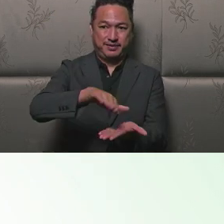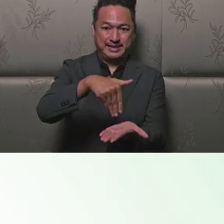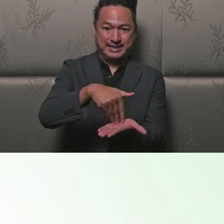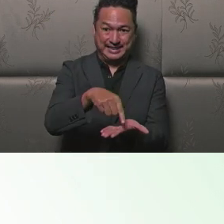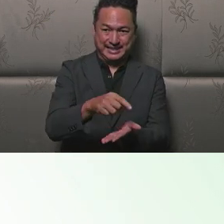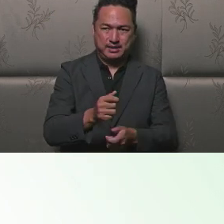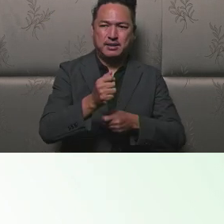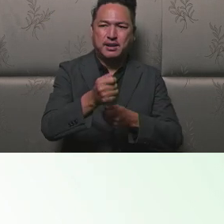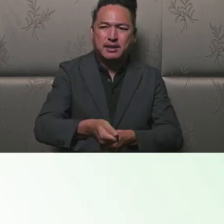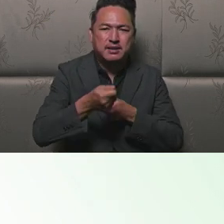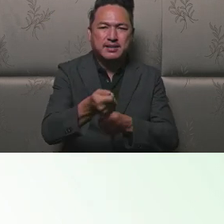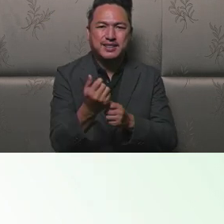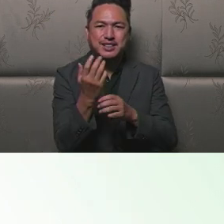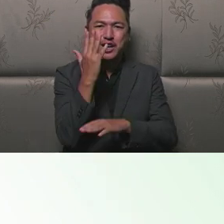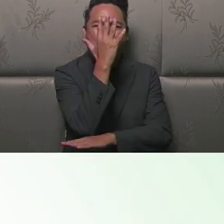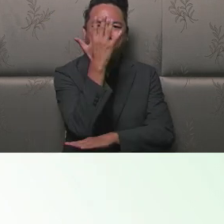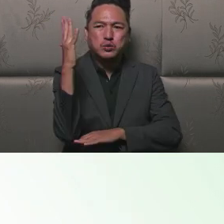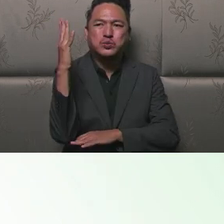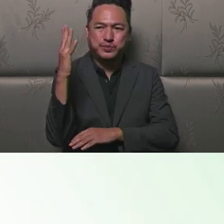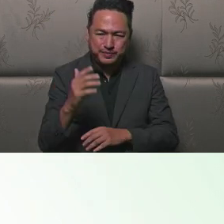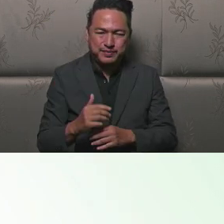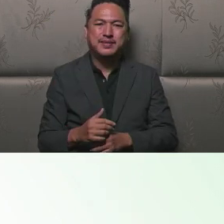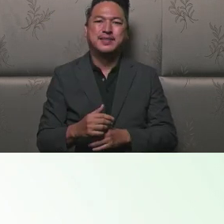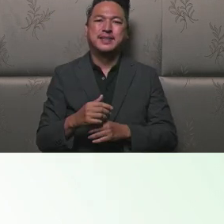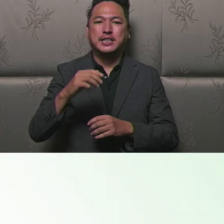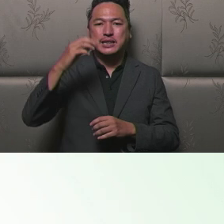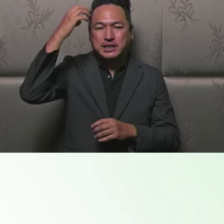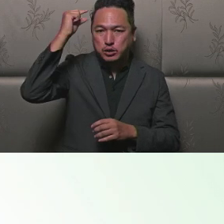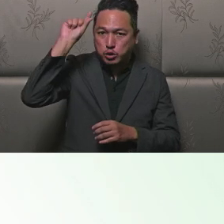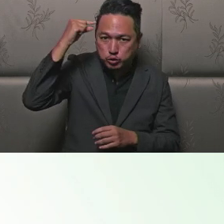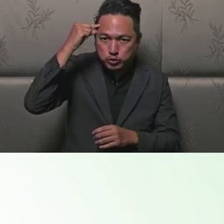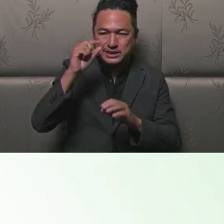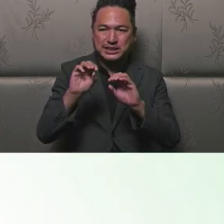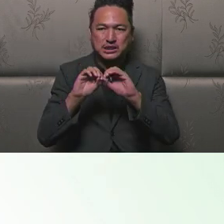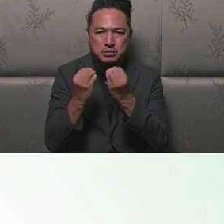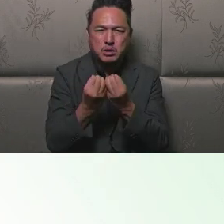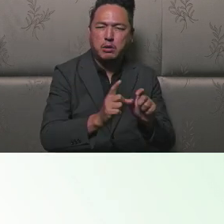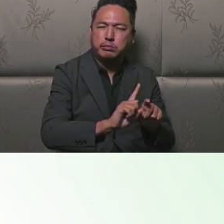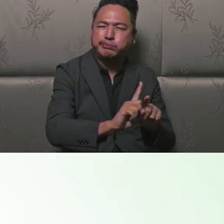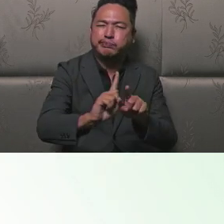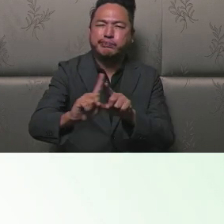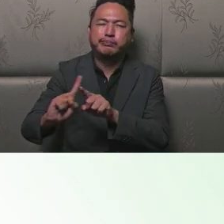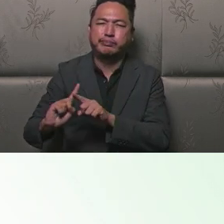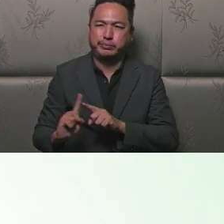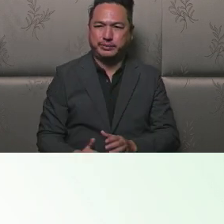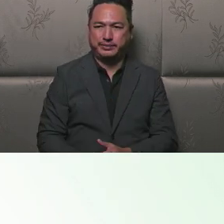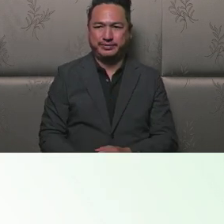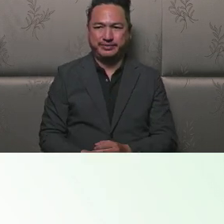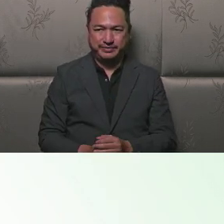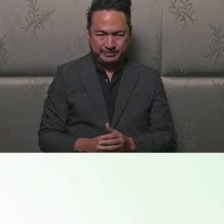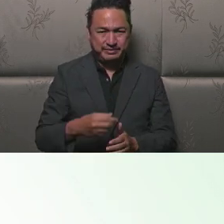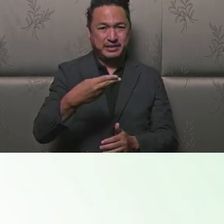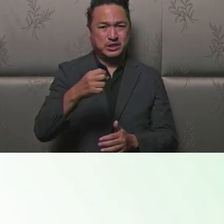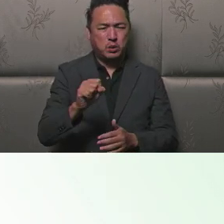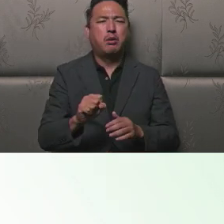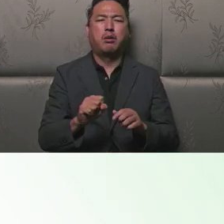teachers and instructional leaders. And third is to empower the whole community to help for the education of the